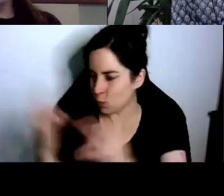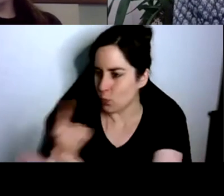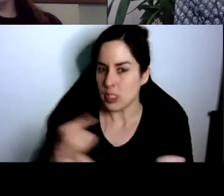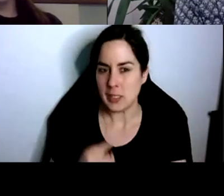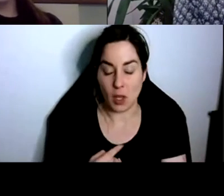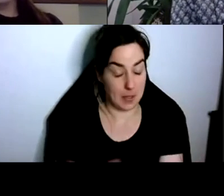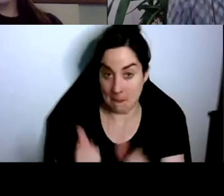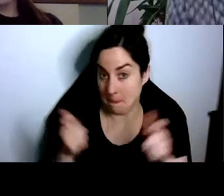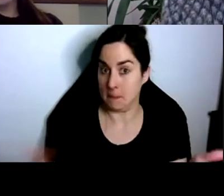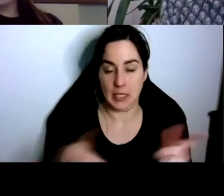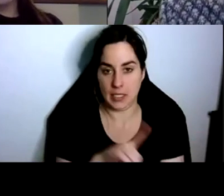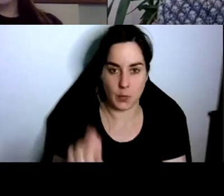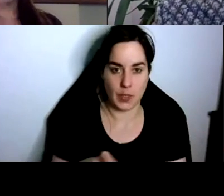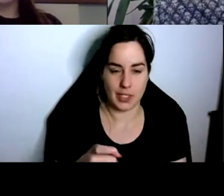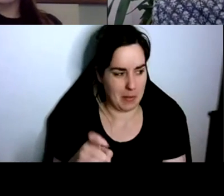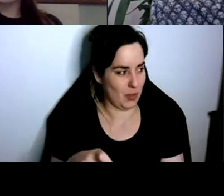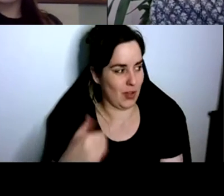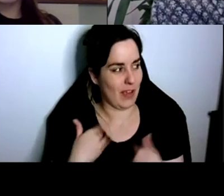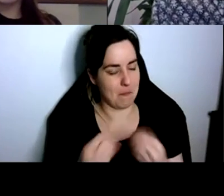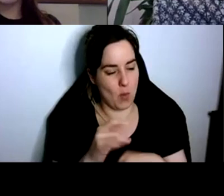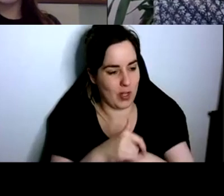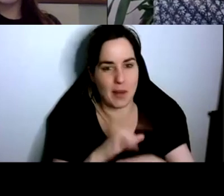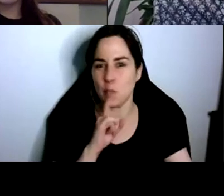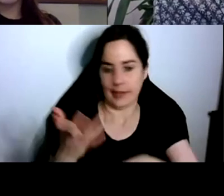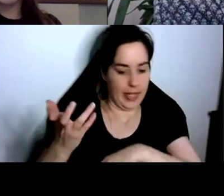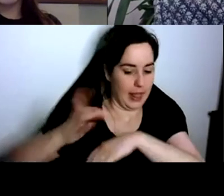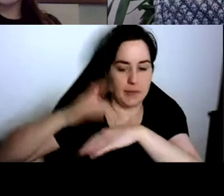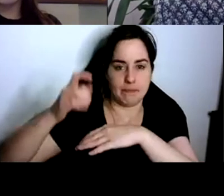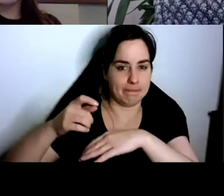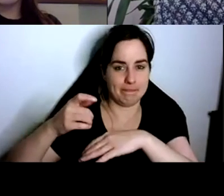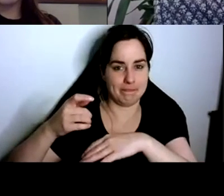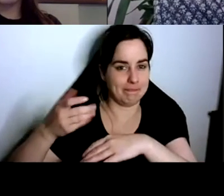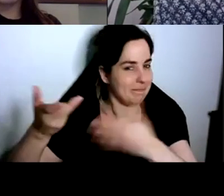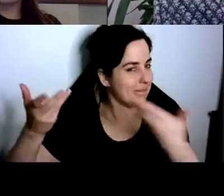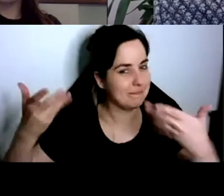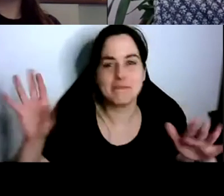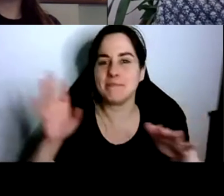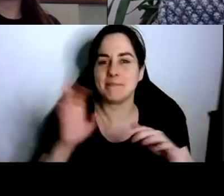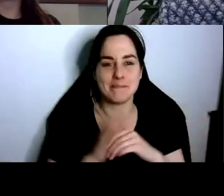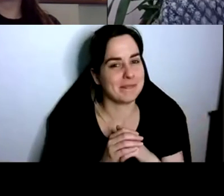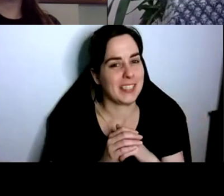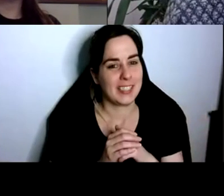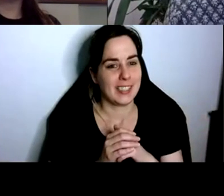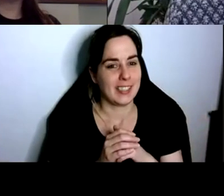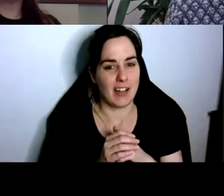time. Certainly, we are only scratching the surface and entering the thicker substance